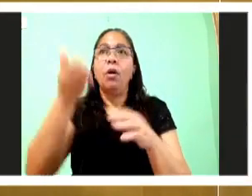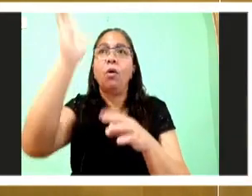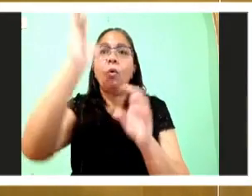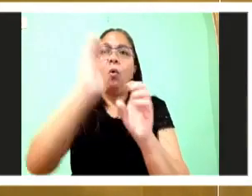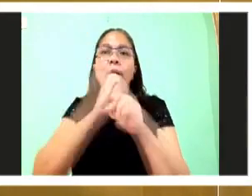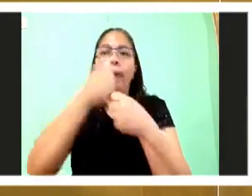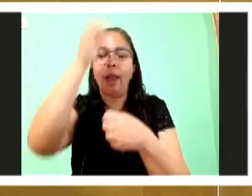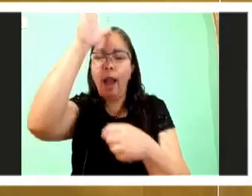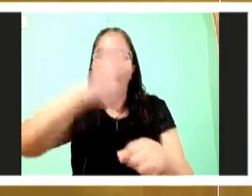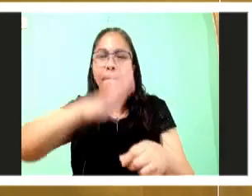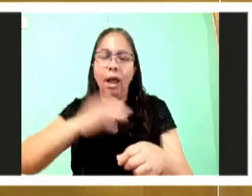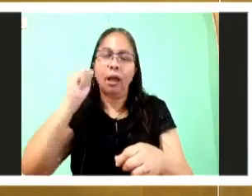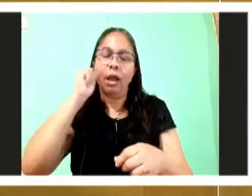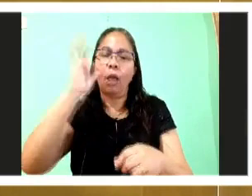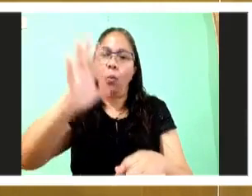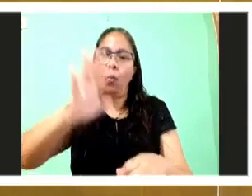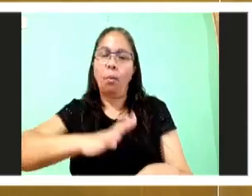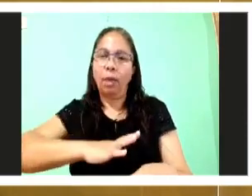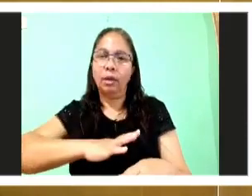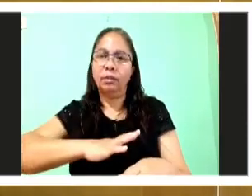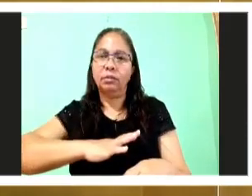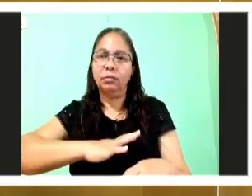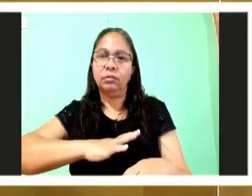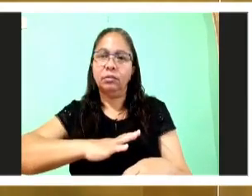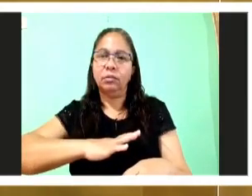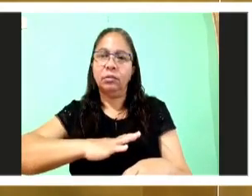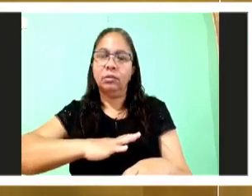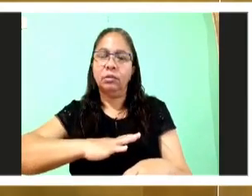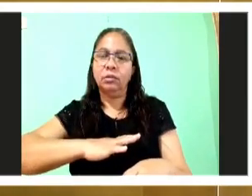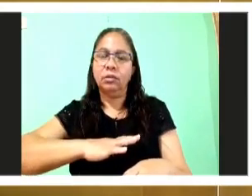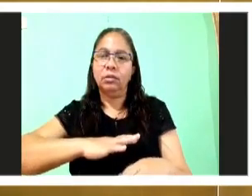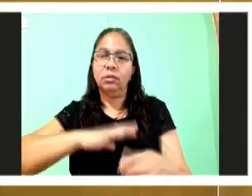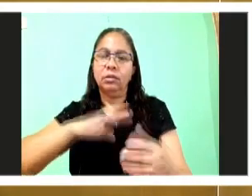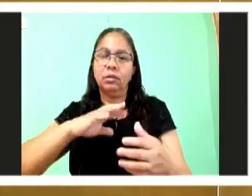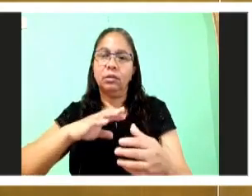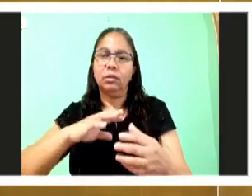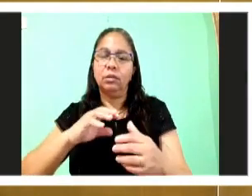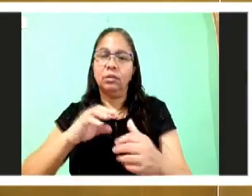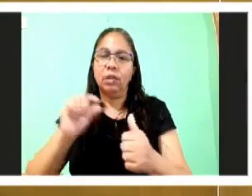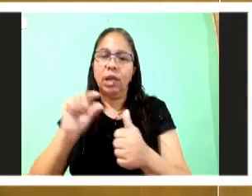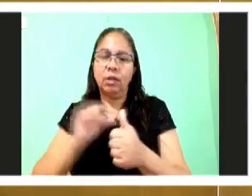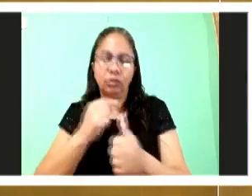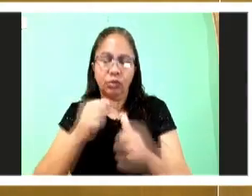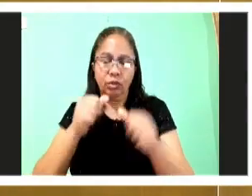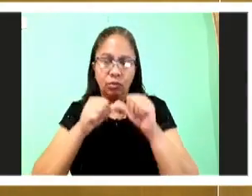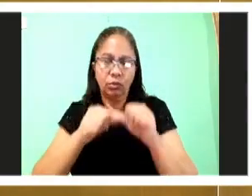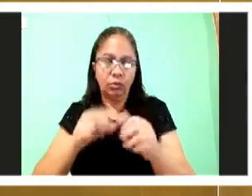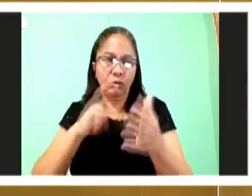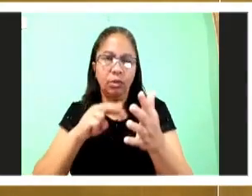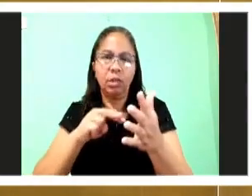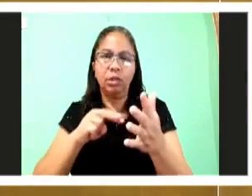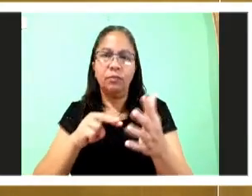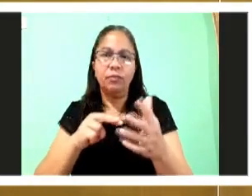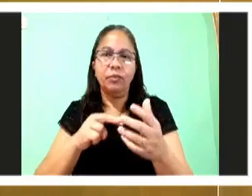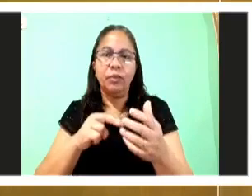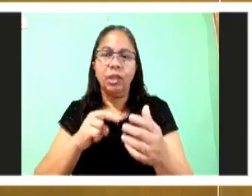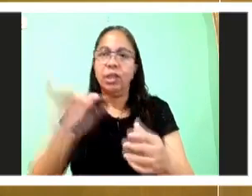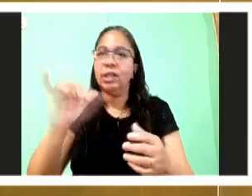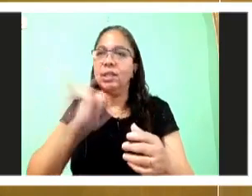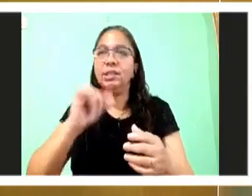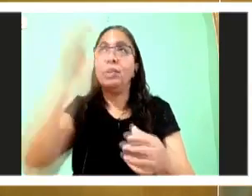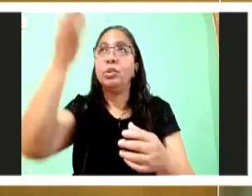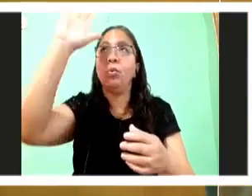and female. And the text of Genesis goes on to say, in his image and likeness he made